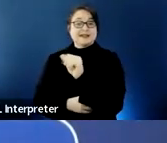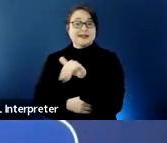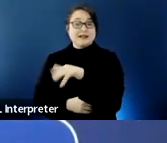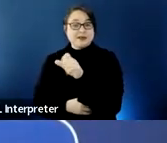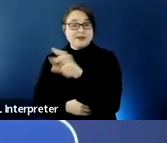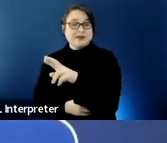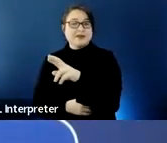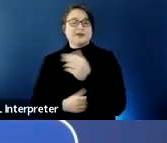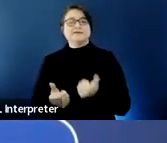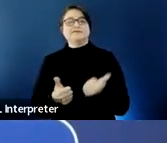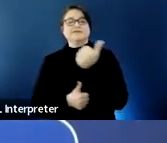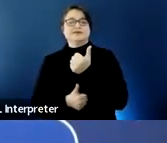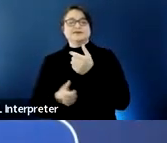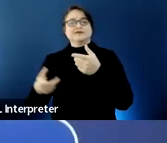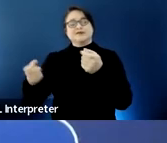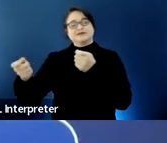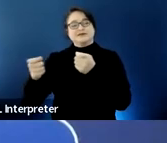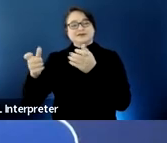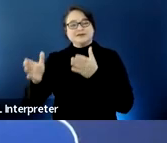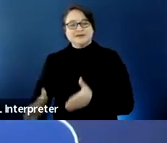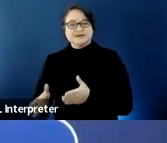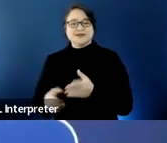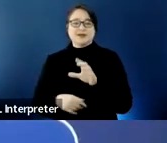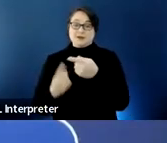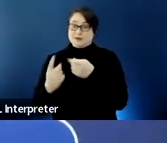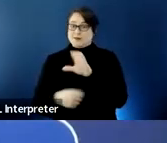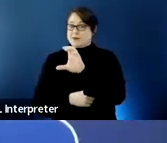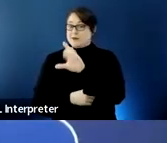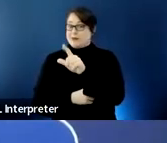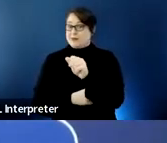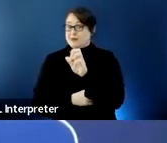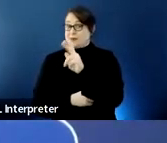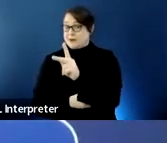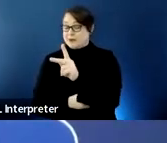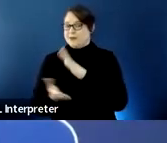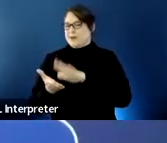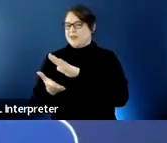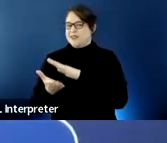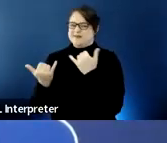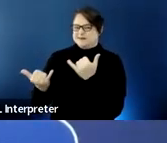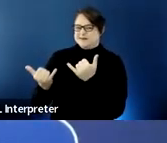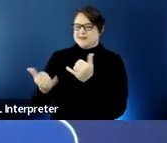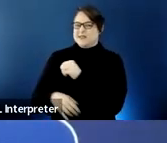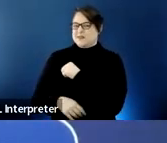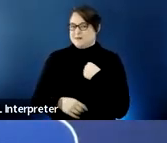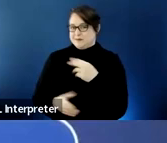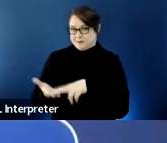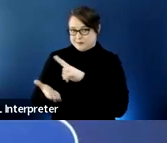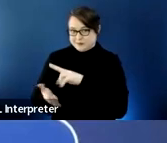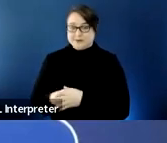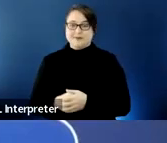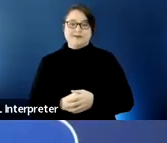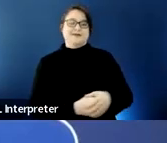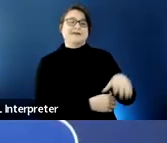and a graduate of Clark College, now Clark Atlanta University. And Tiffany Brown, the agency's Deputy Chief of Staff, is a graduate of